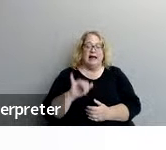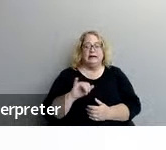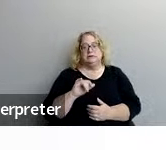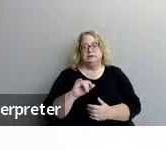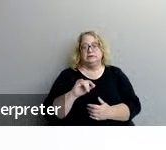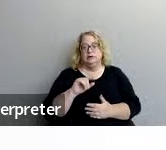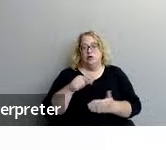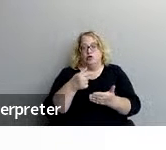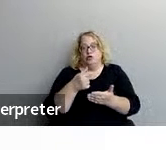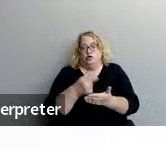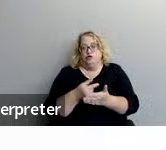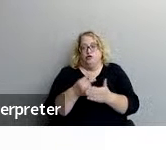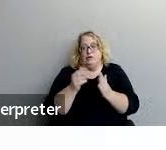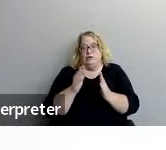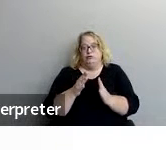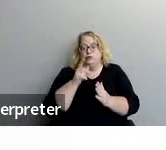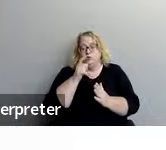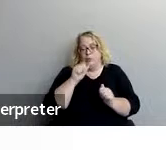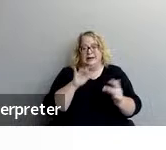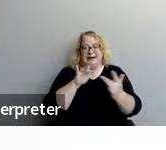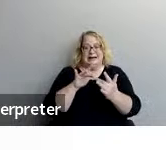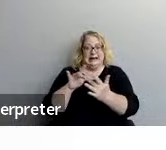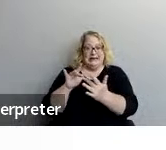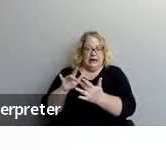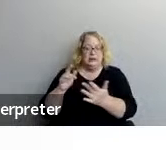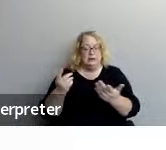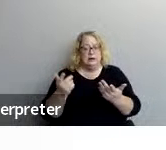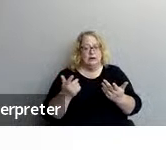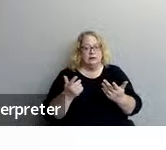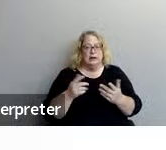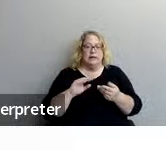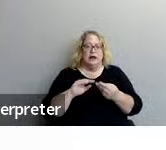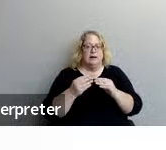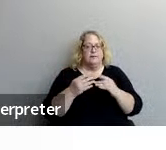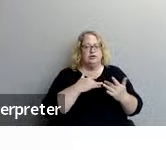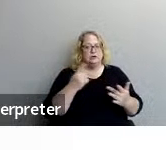are in contact, and that is actually a very high number. It tends to be above 80%.